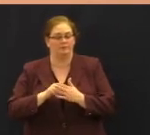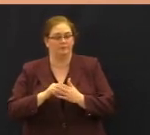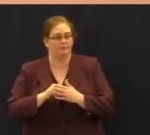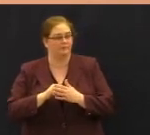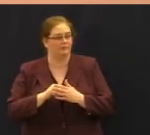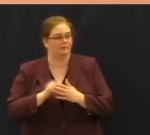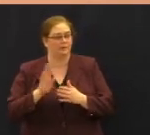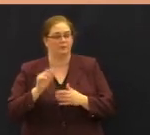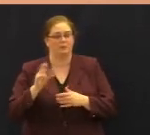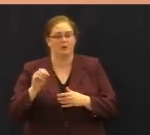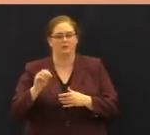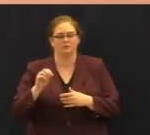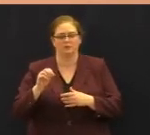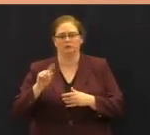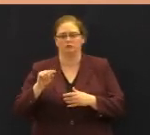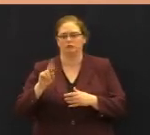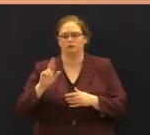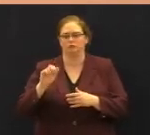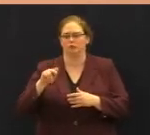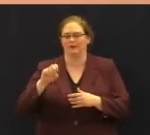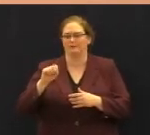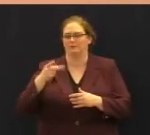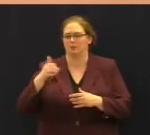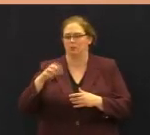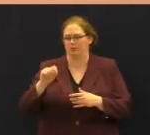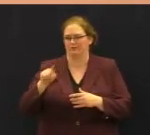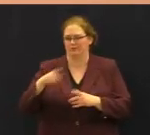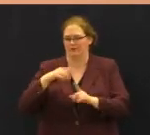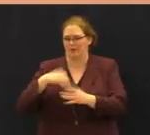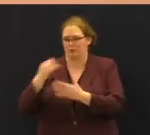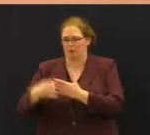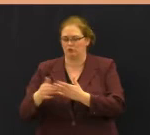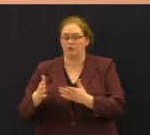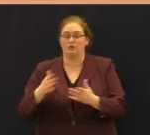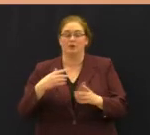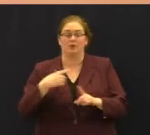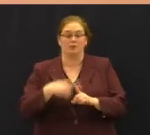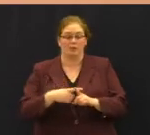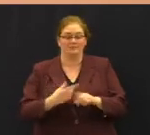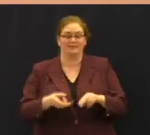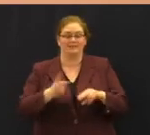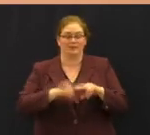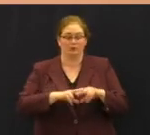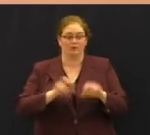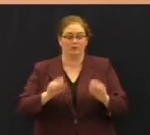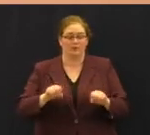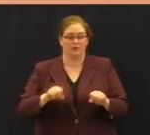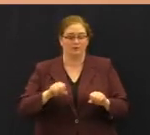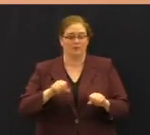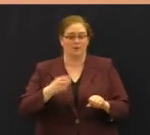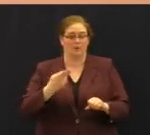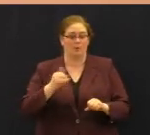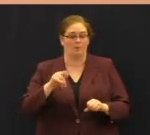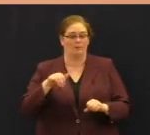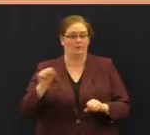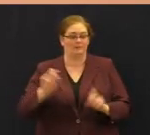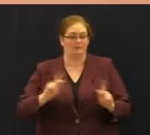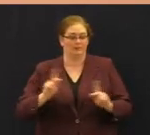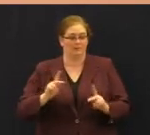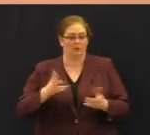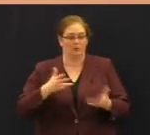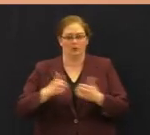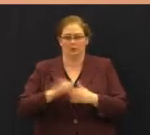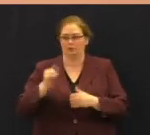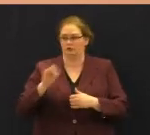Bucks Transport on that project, and then also increasing capacity for our homeless folks. We're going to be working with Jeff and